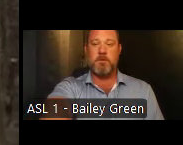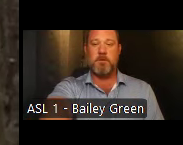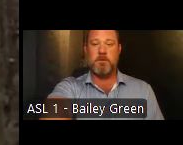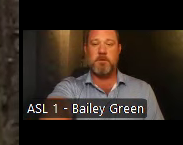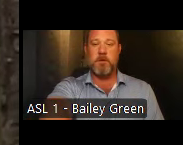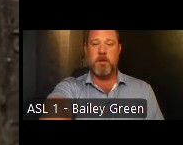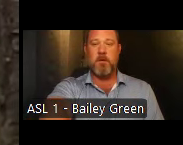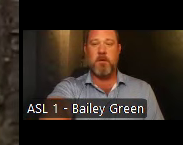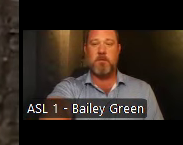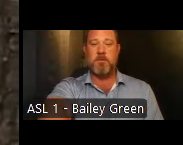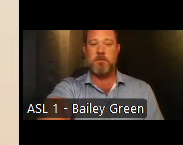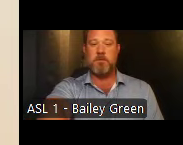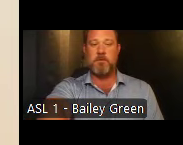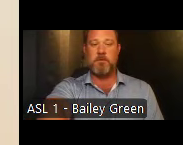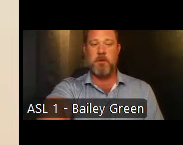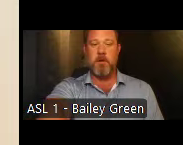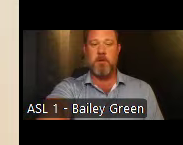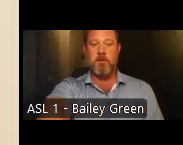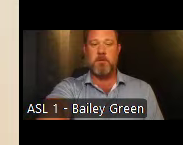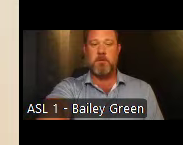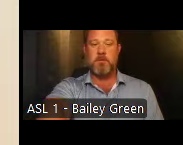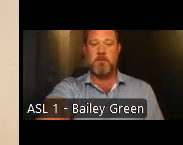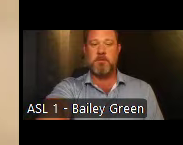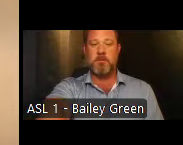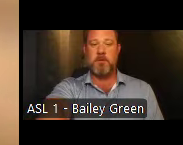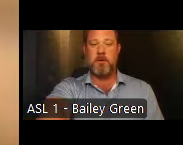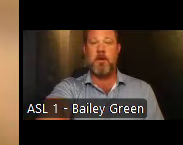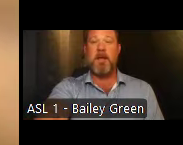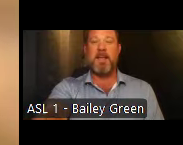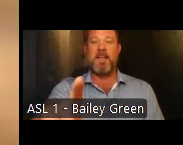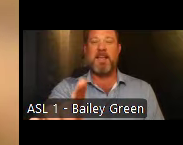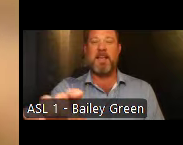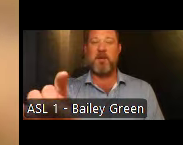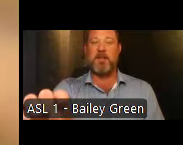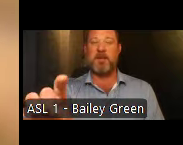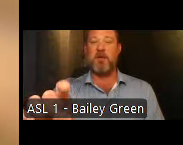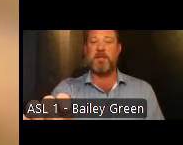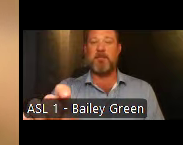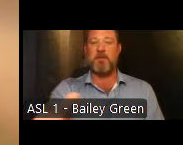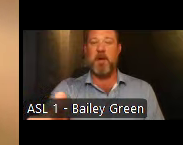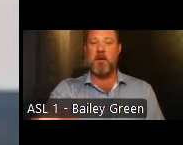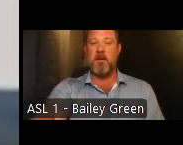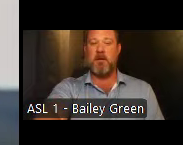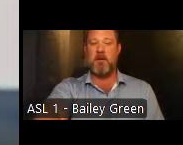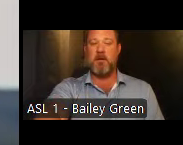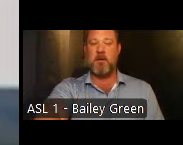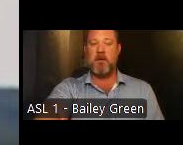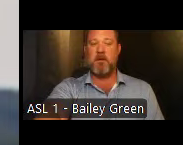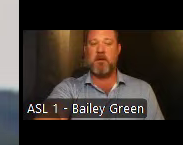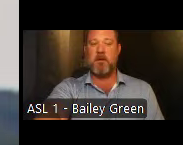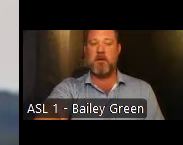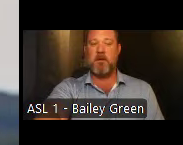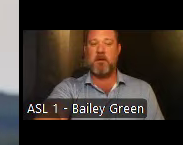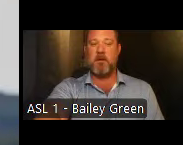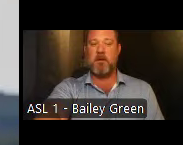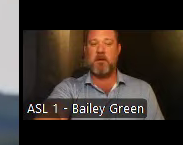I think one of the perfect things to think about as we're going from middle age to older is brain health. We all have gotten the